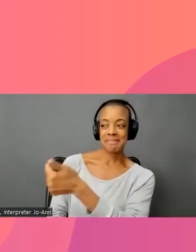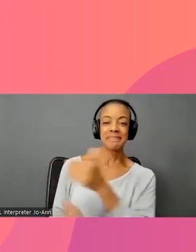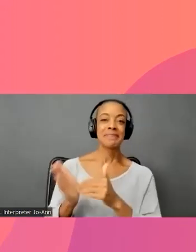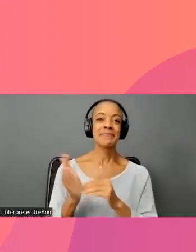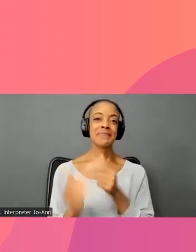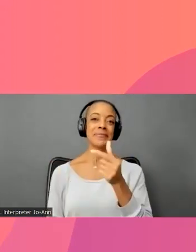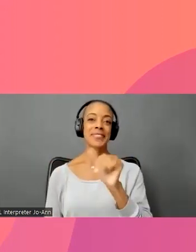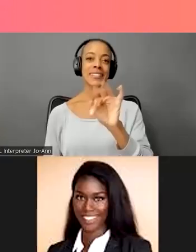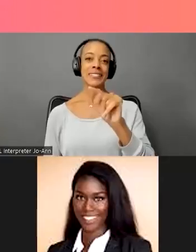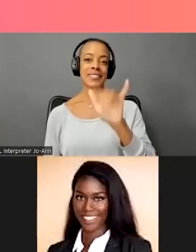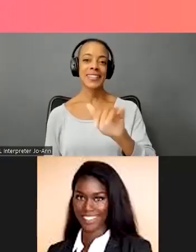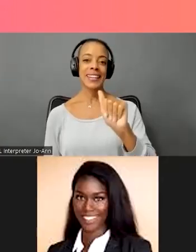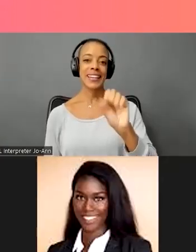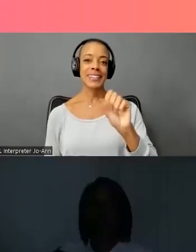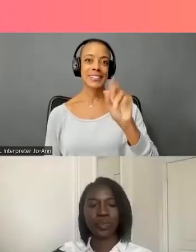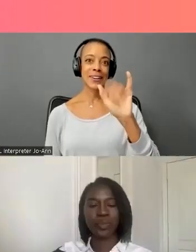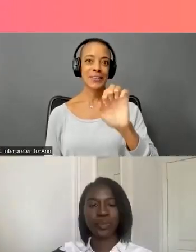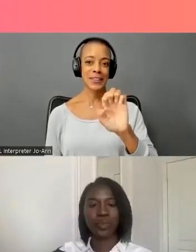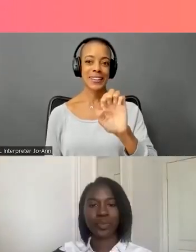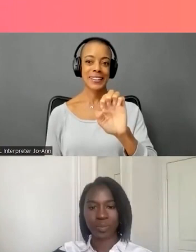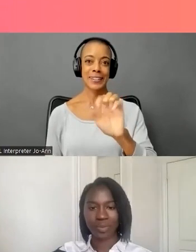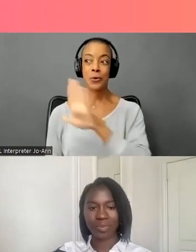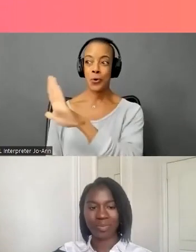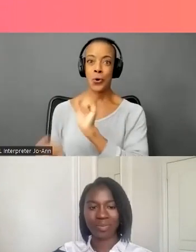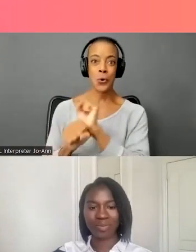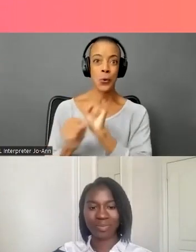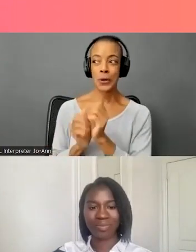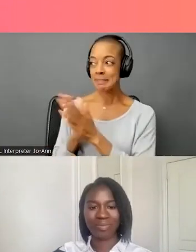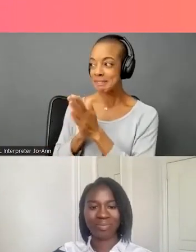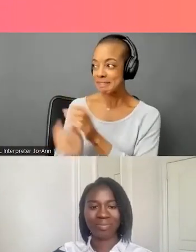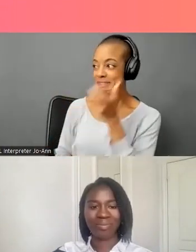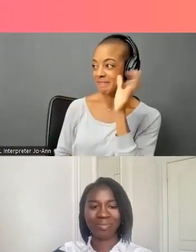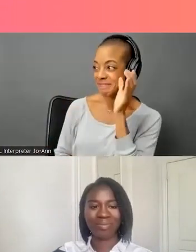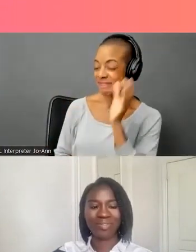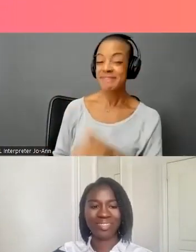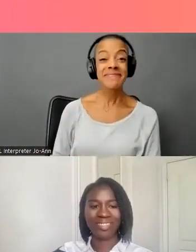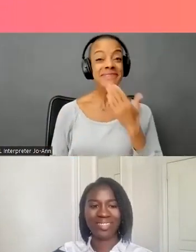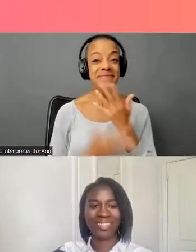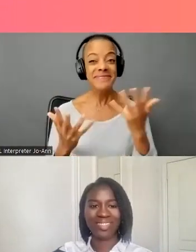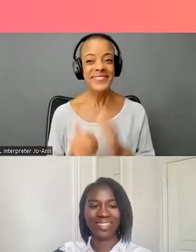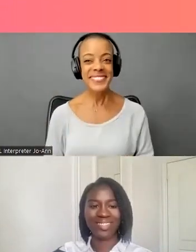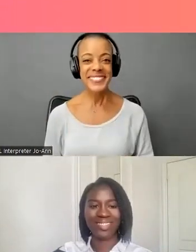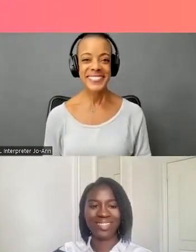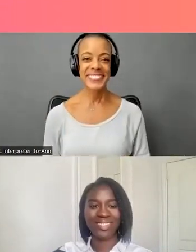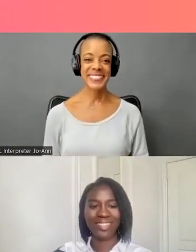Gifty Asare and hearing and learning more about her work as well. Thank you so much, everyone.